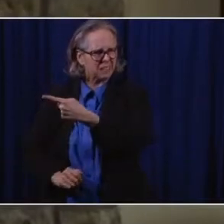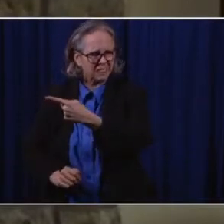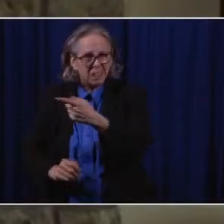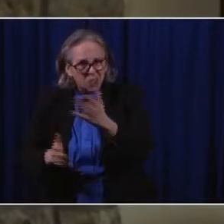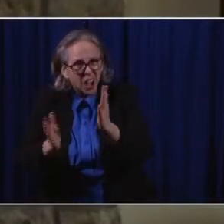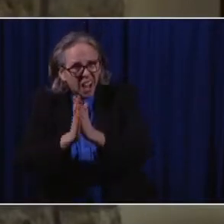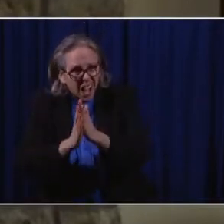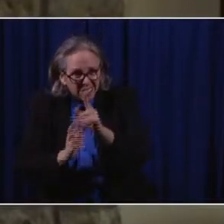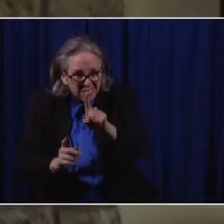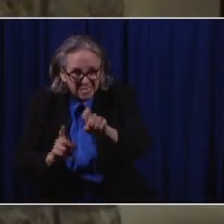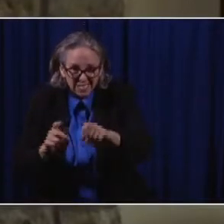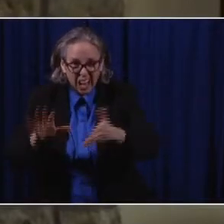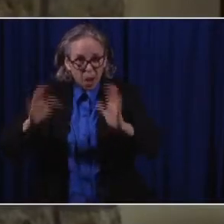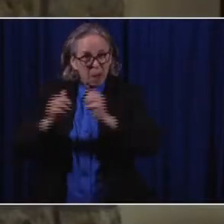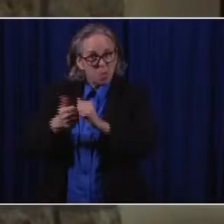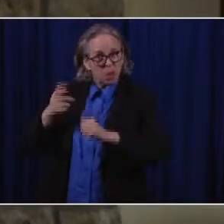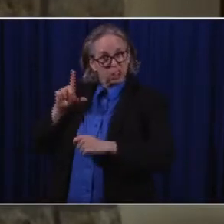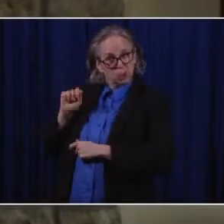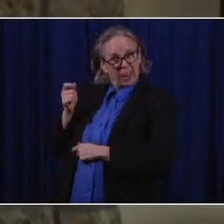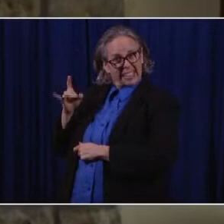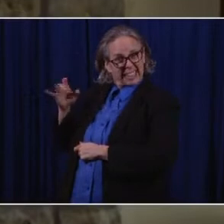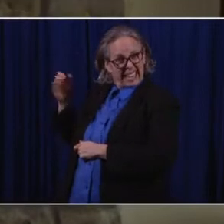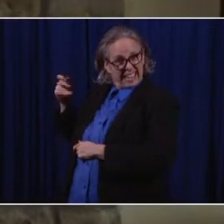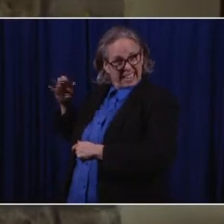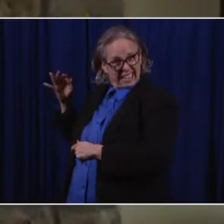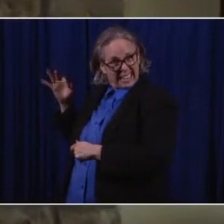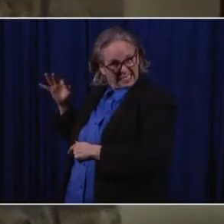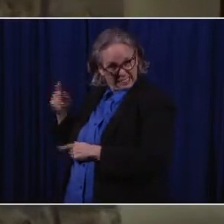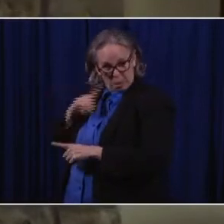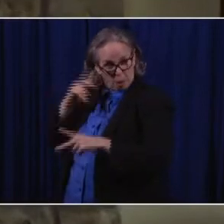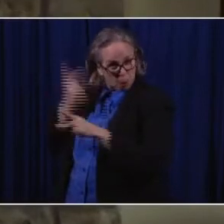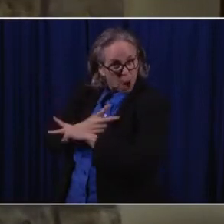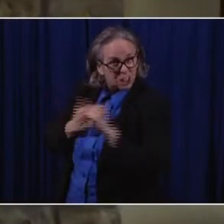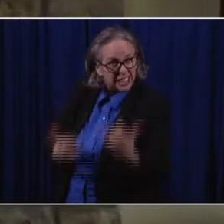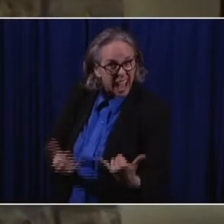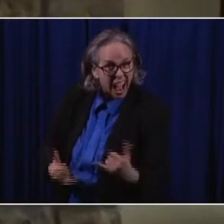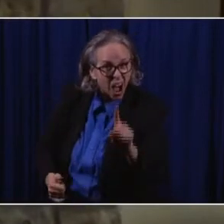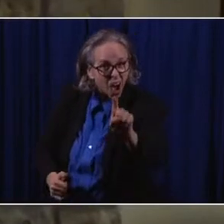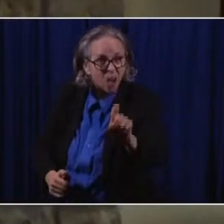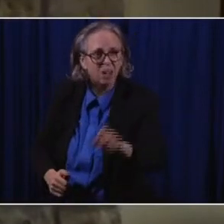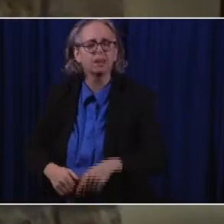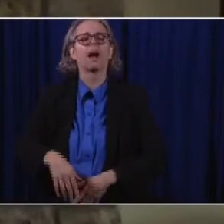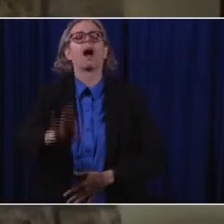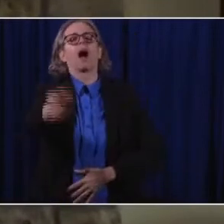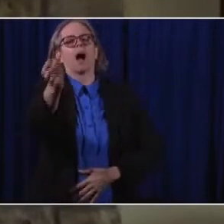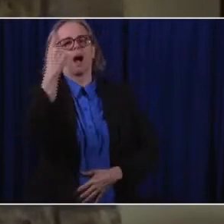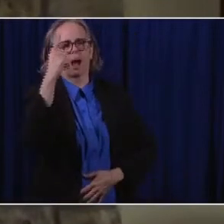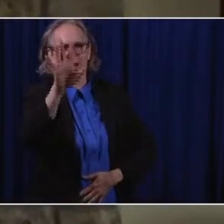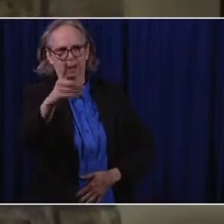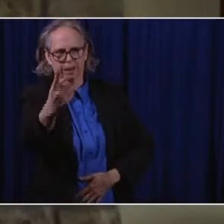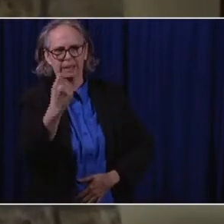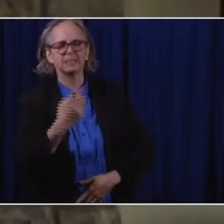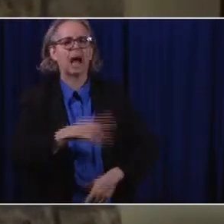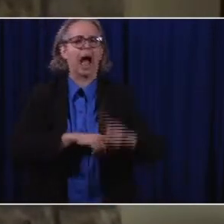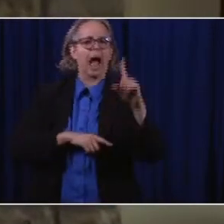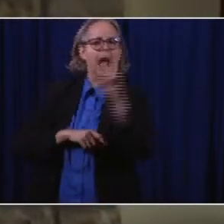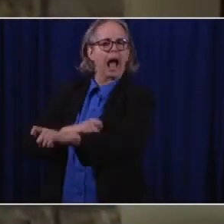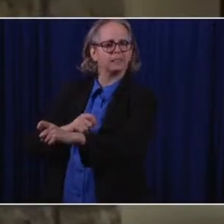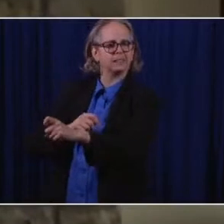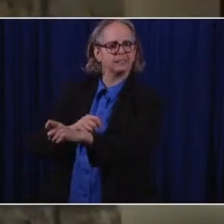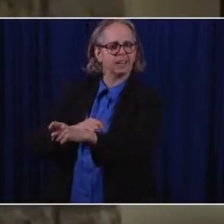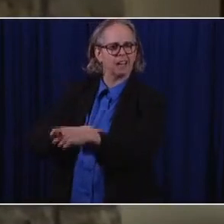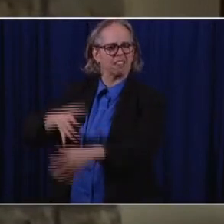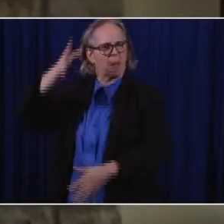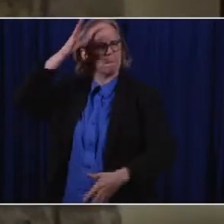years, how we're looking with overall capacity. Well, let's ask a man who's been working in hospitals for a long, long time. So,